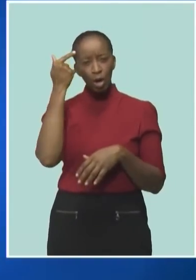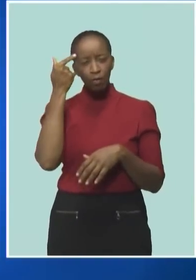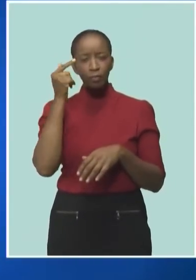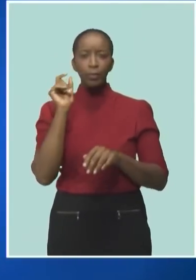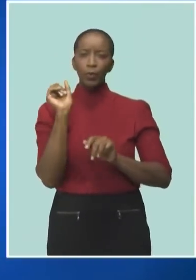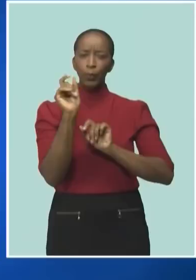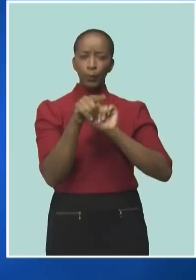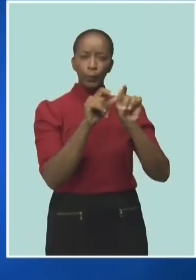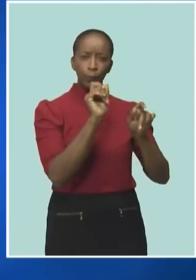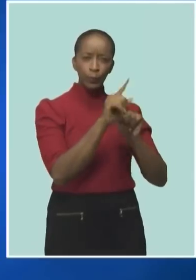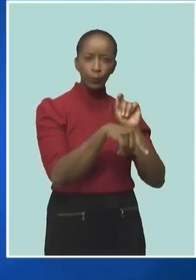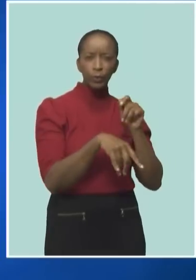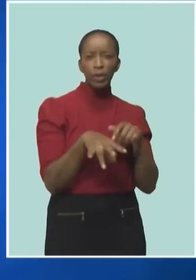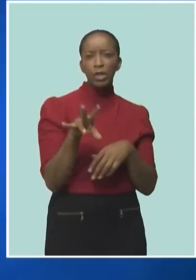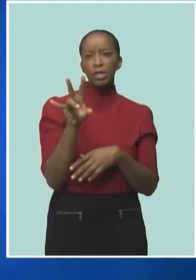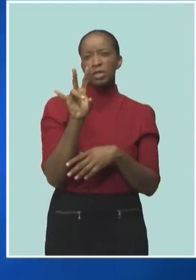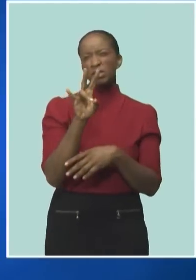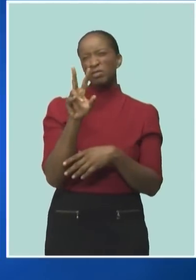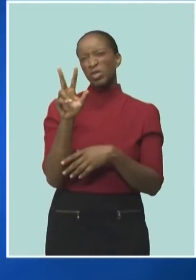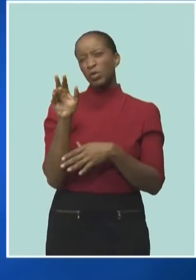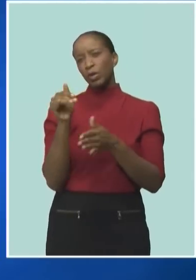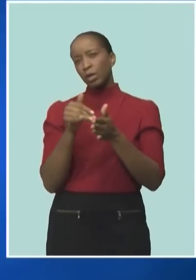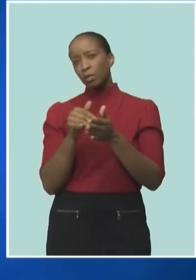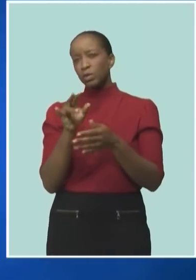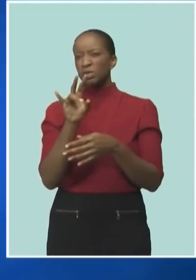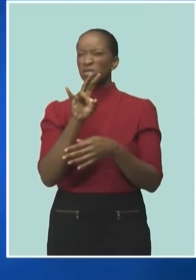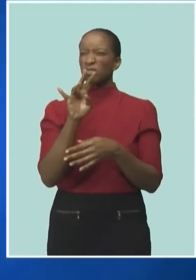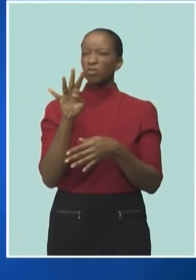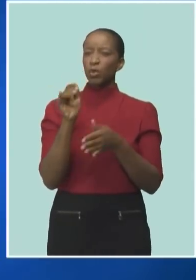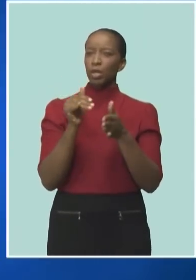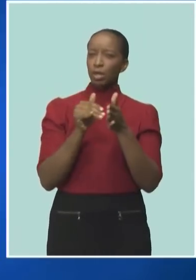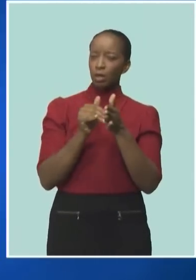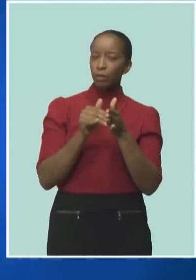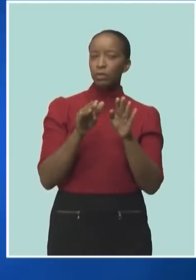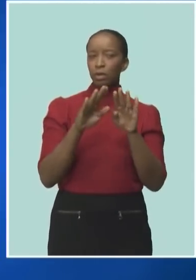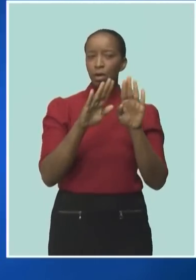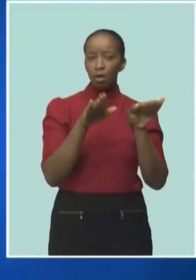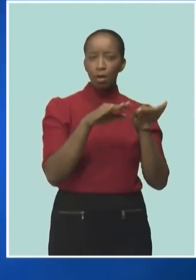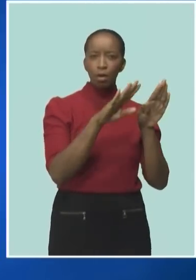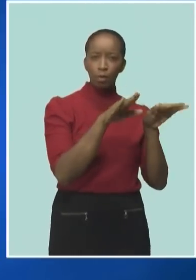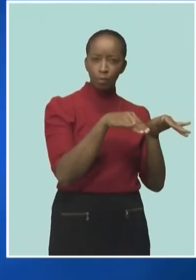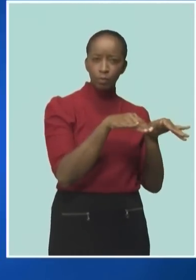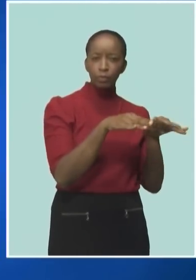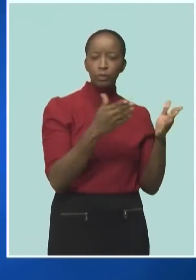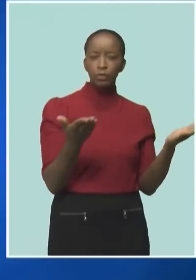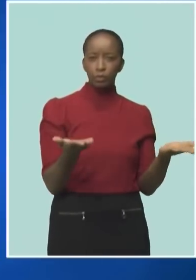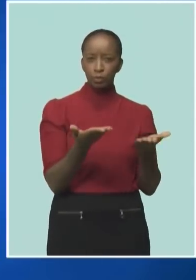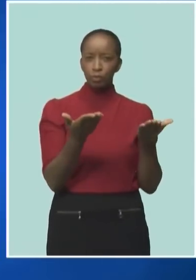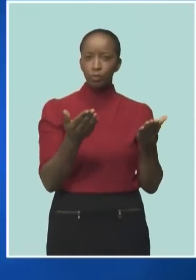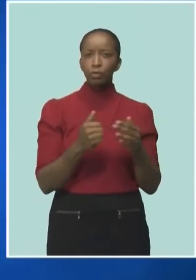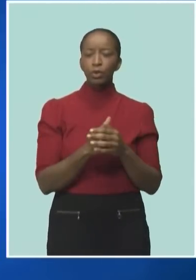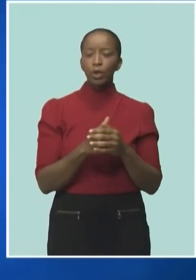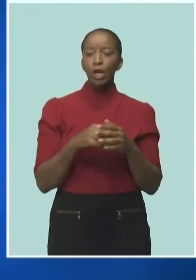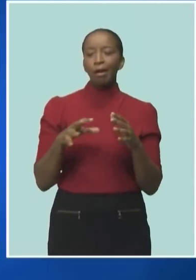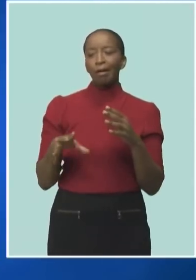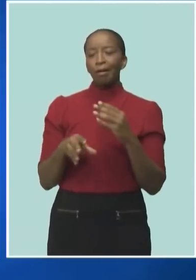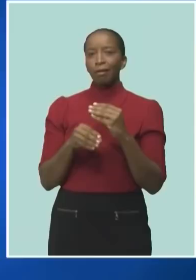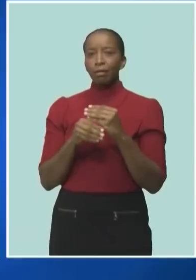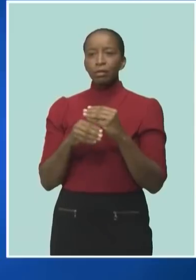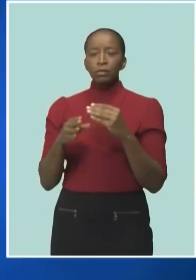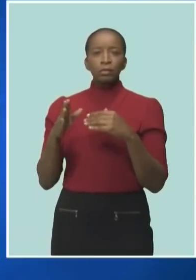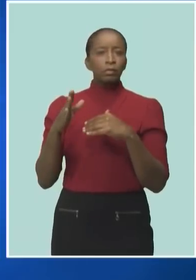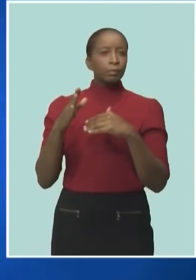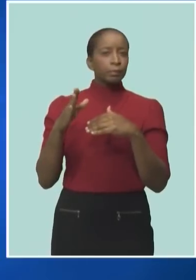about 73,000, 74,000 private homes are in Barbados. If you add the commercial properties to that we have in